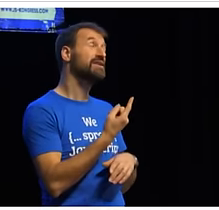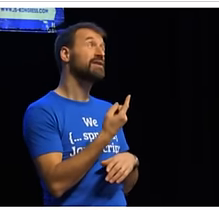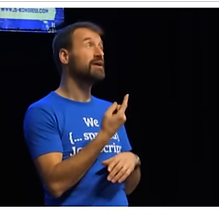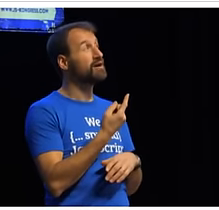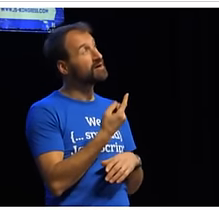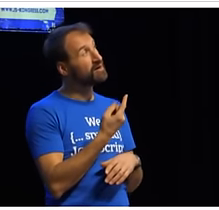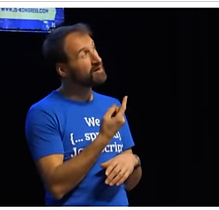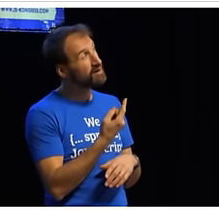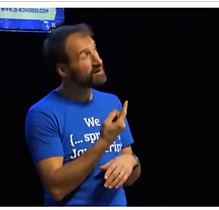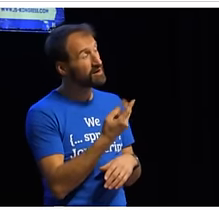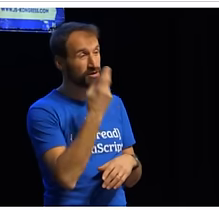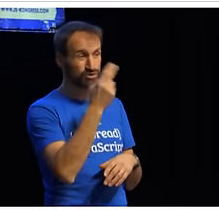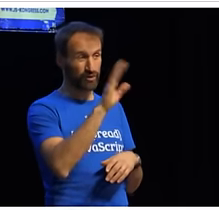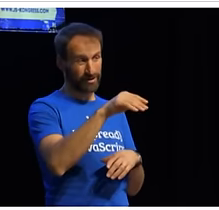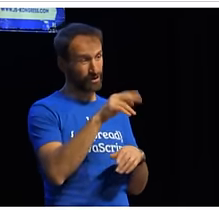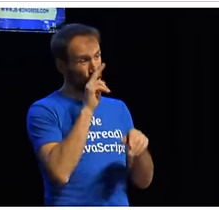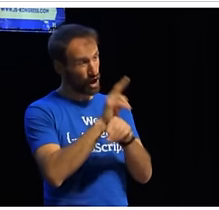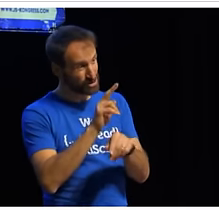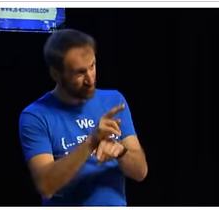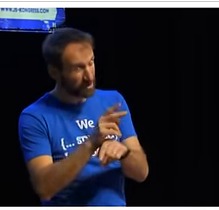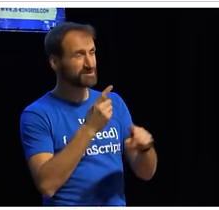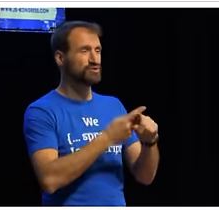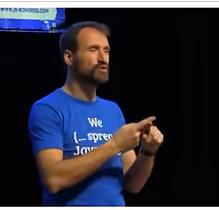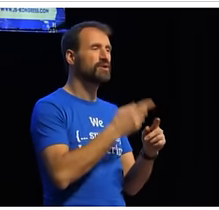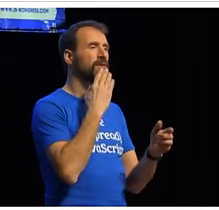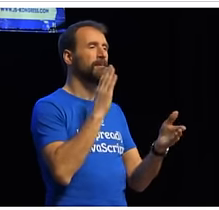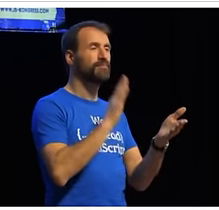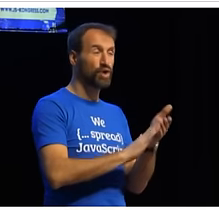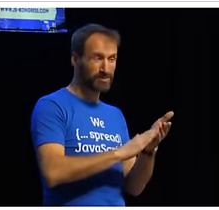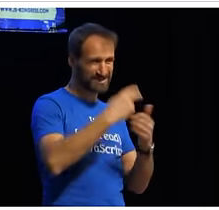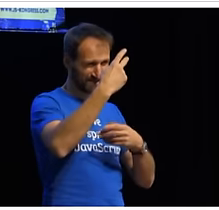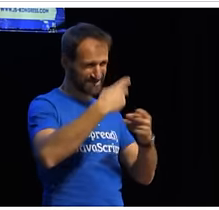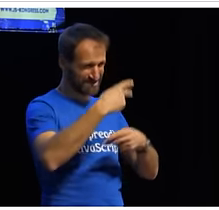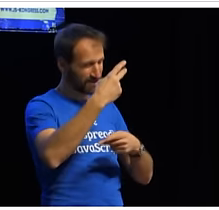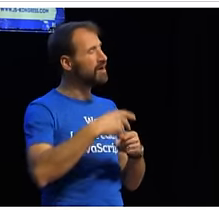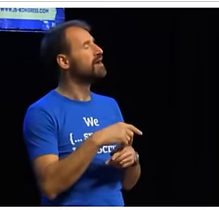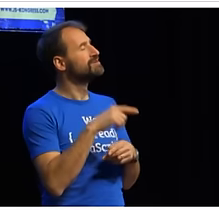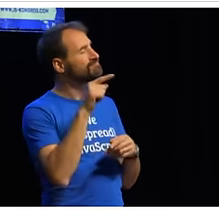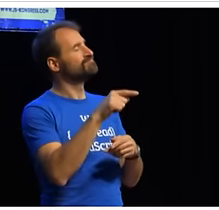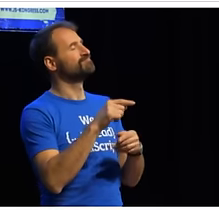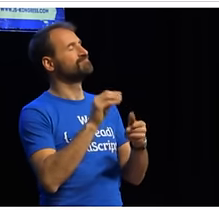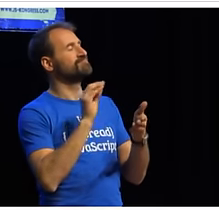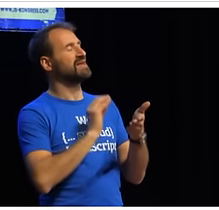When we look at observables and promises, so here's the subscribe method.